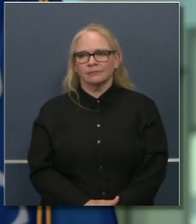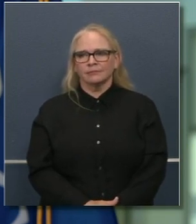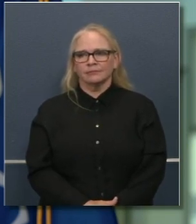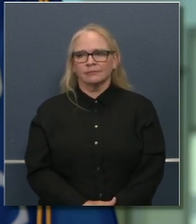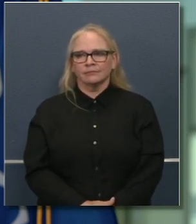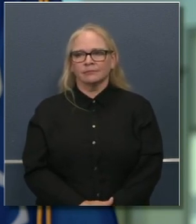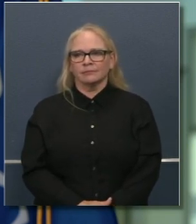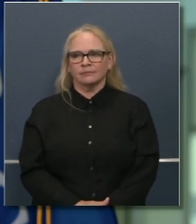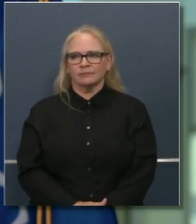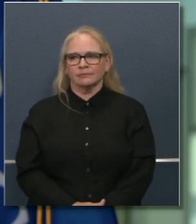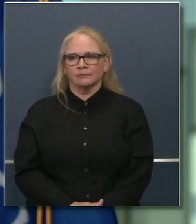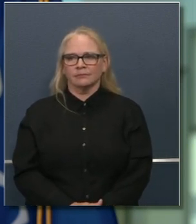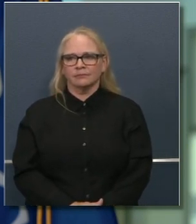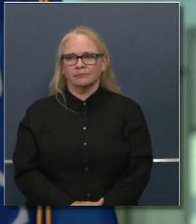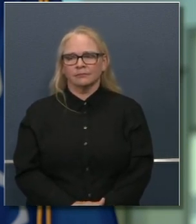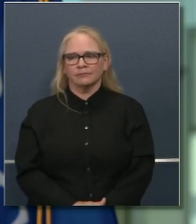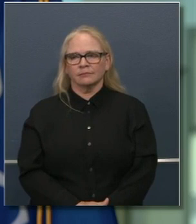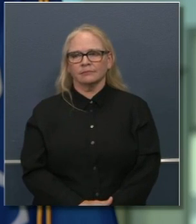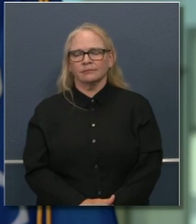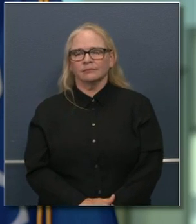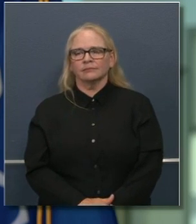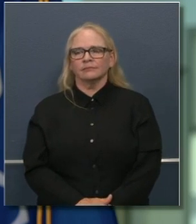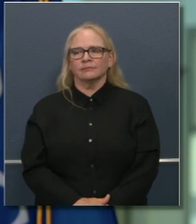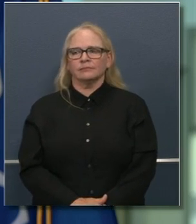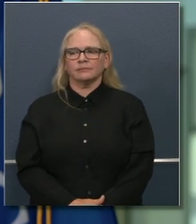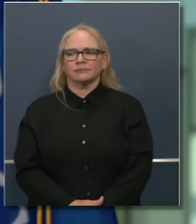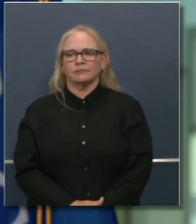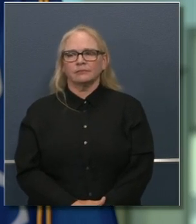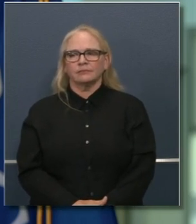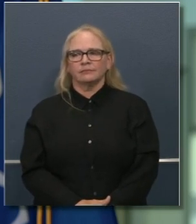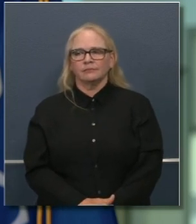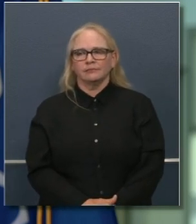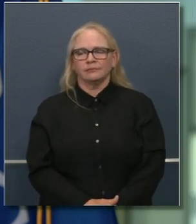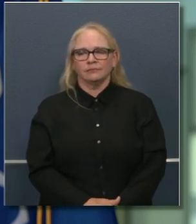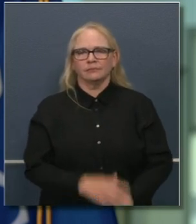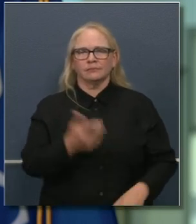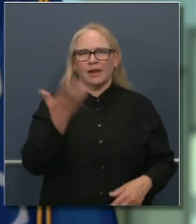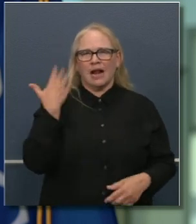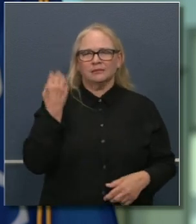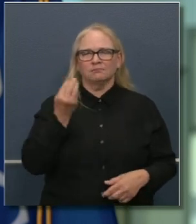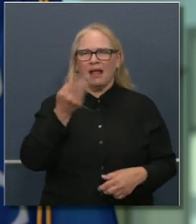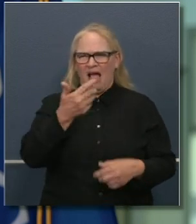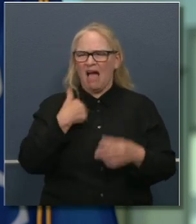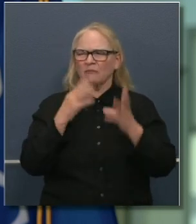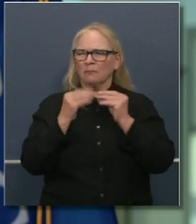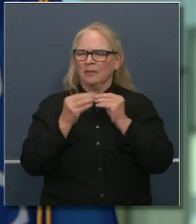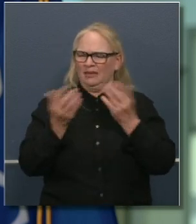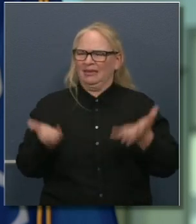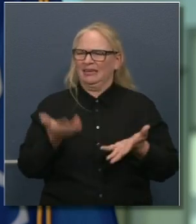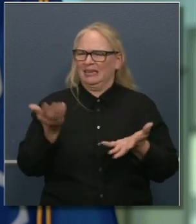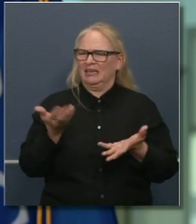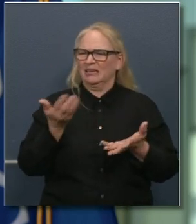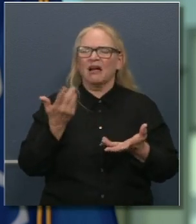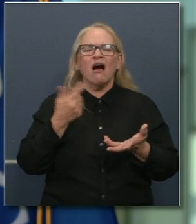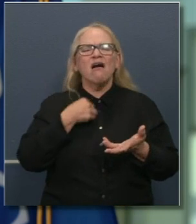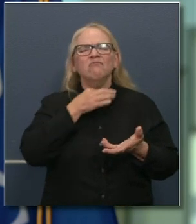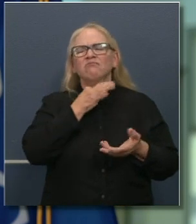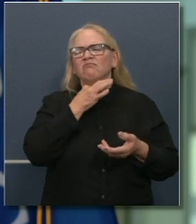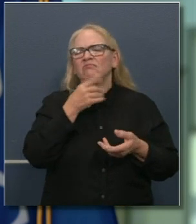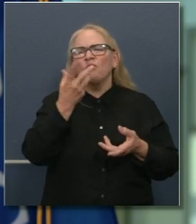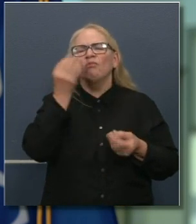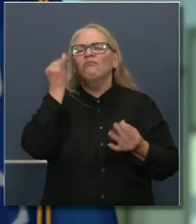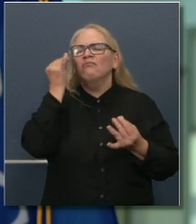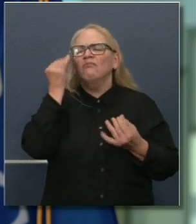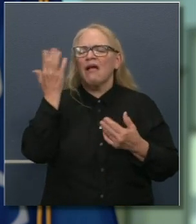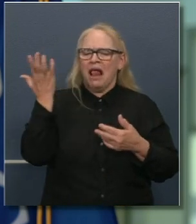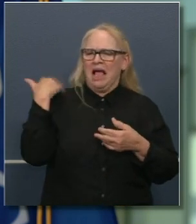a couple of reporters asked you about additional statewide efforts or statewide clarity, and you seemed to suggest at the time that there was enough out